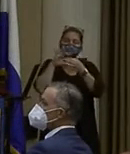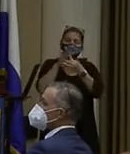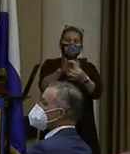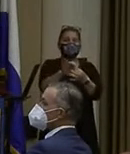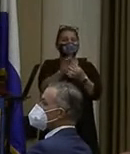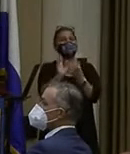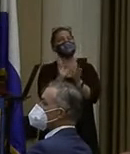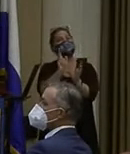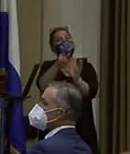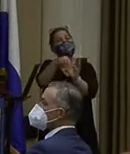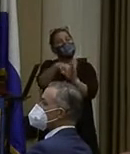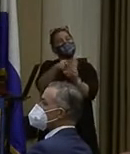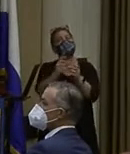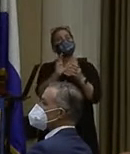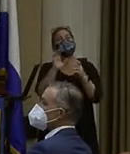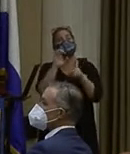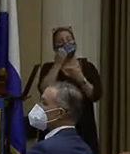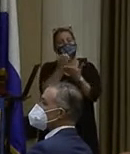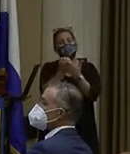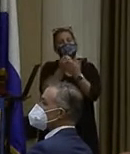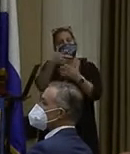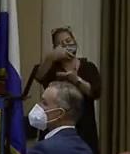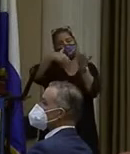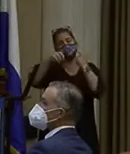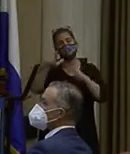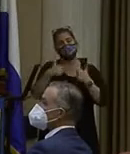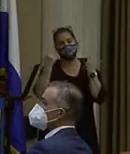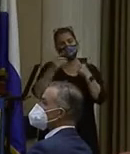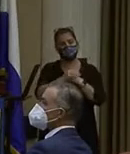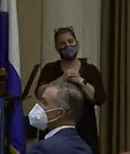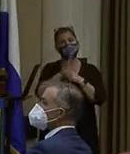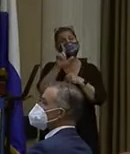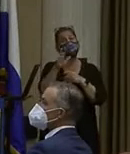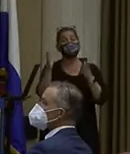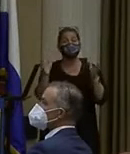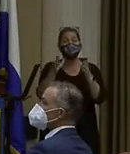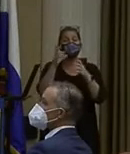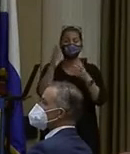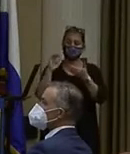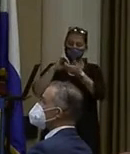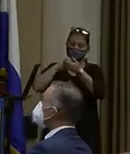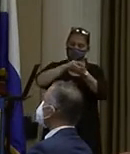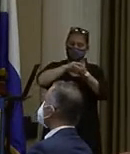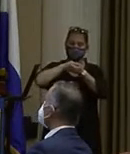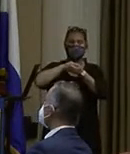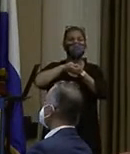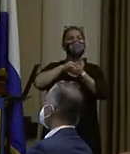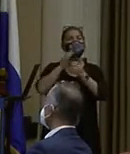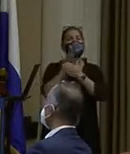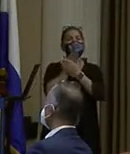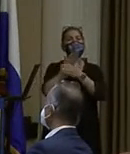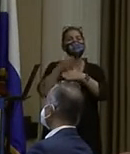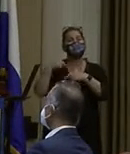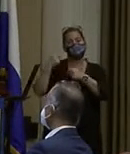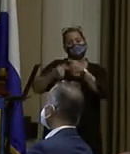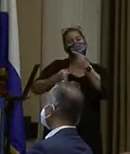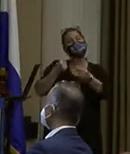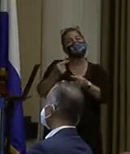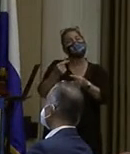to the economic, social, and cultural life in their community. They seek to foster solidarity among generations within